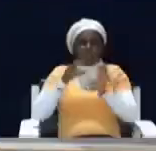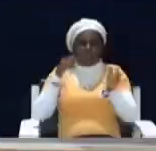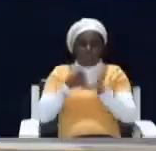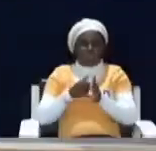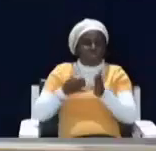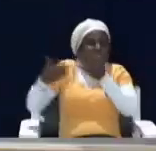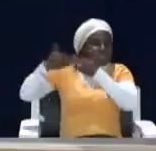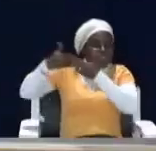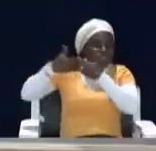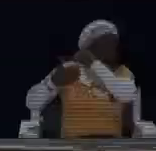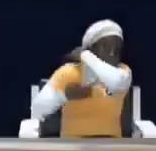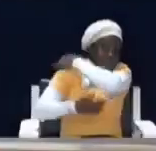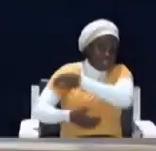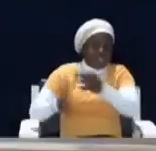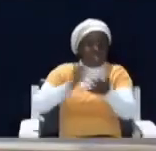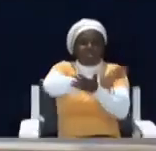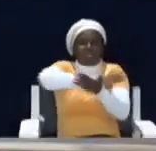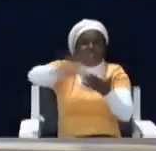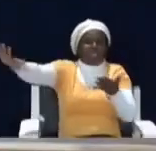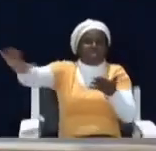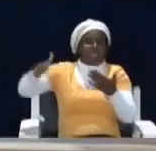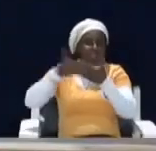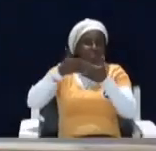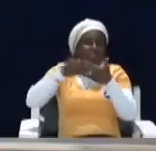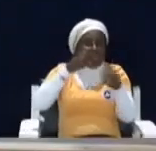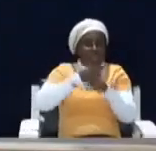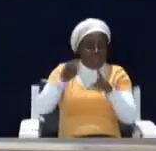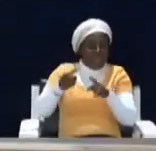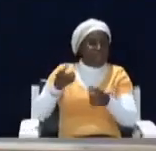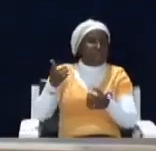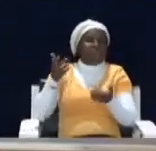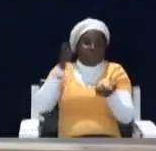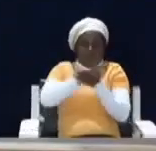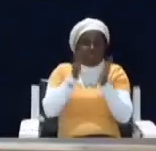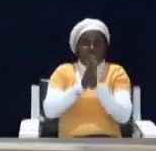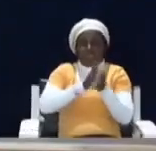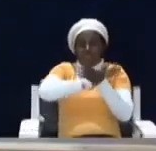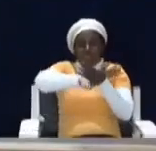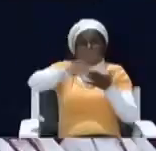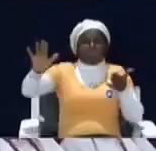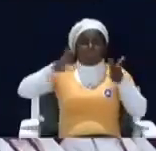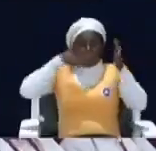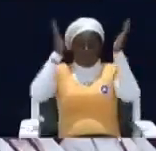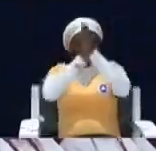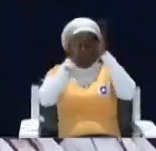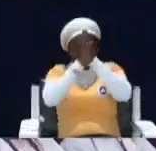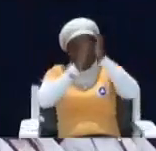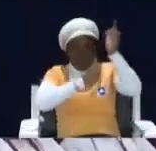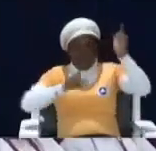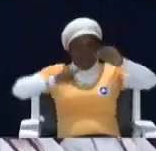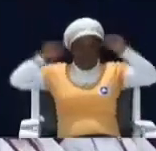The place has dried up and it has become black. Who did this?"